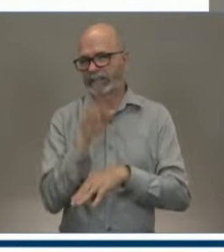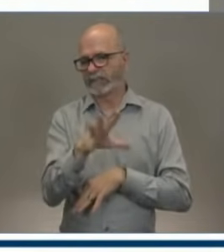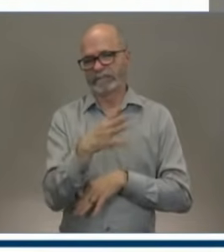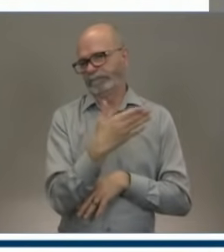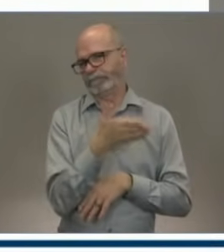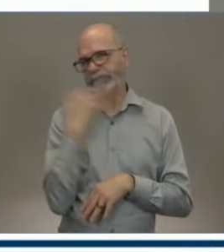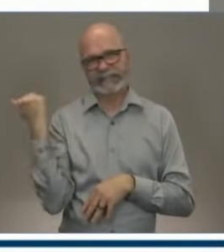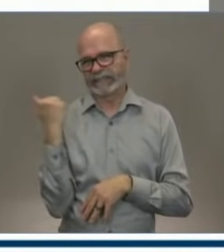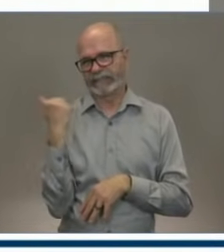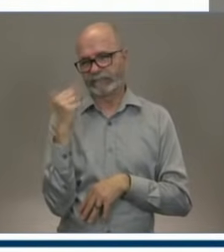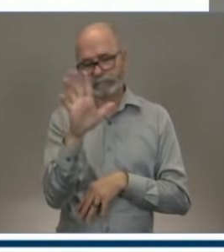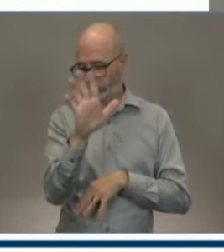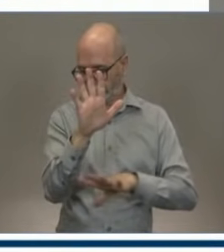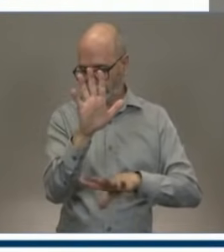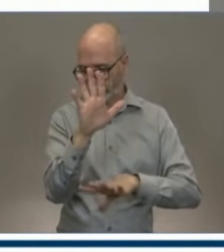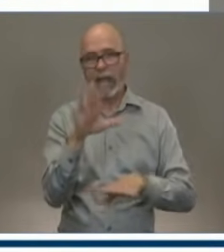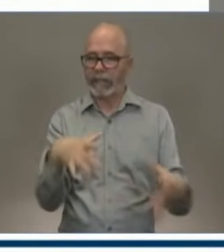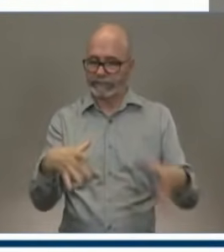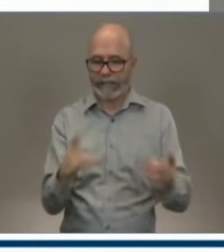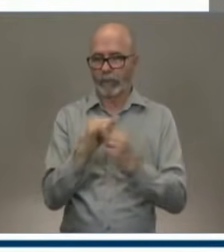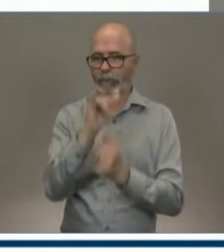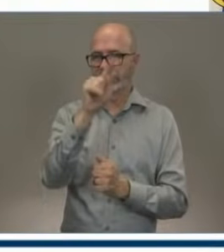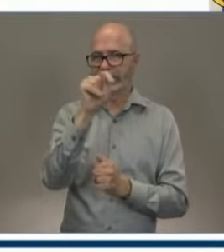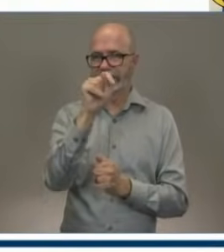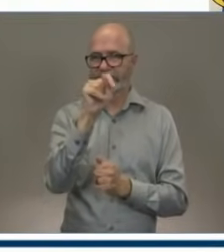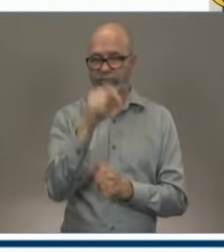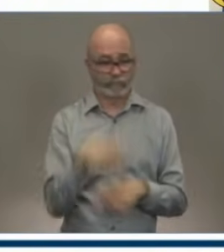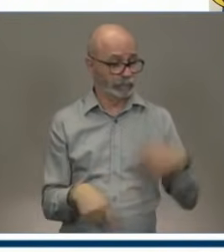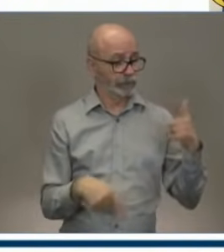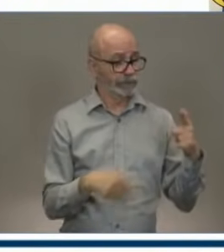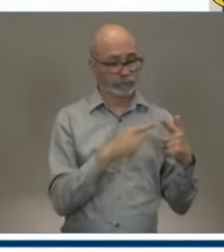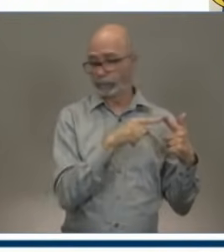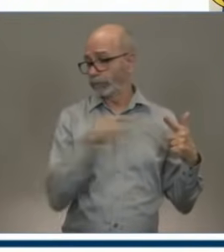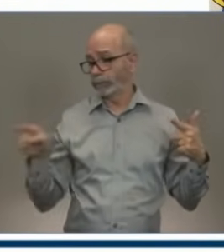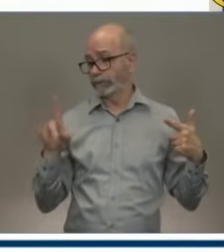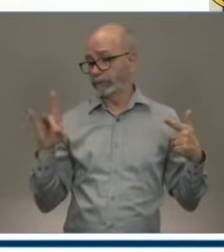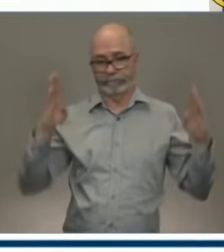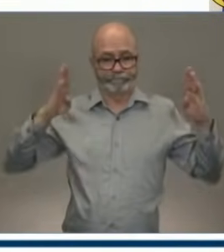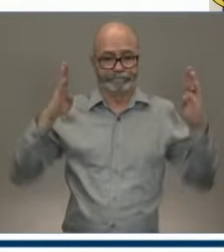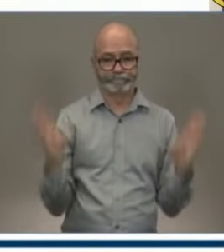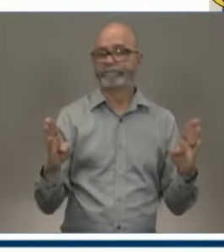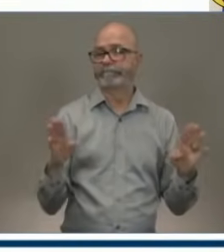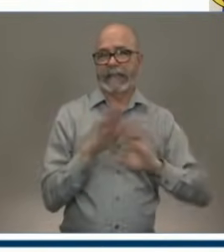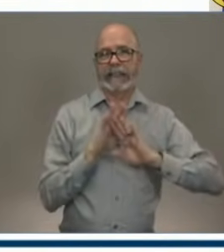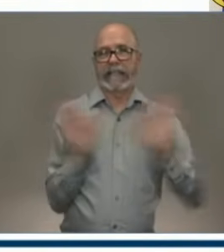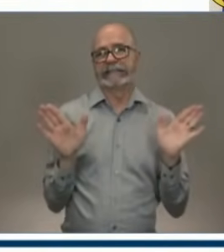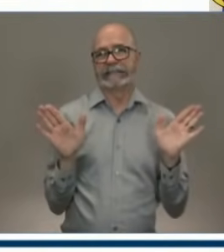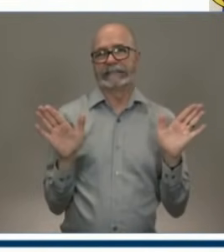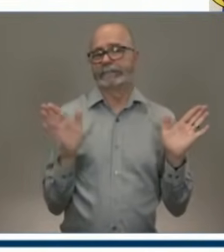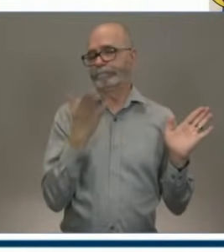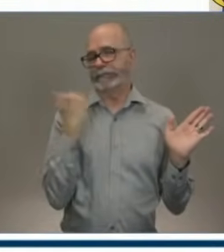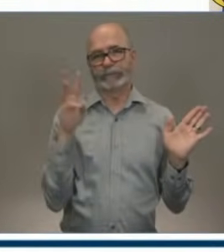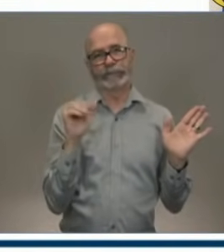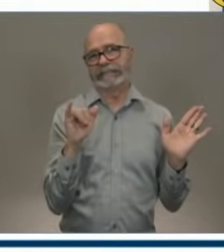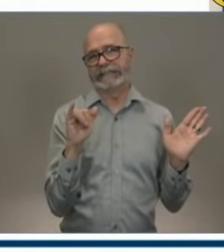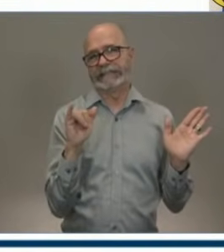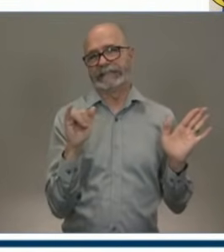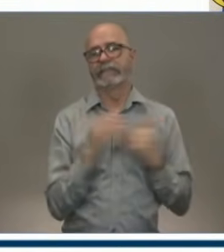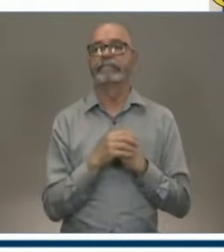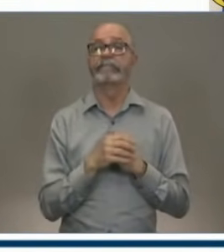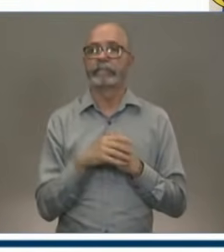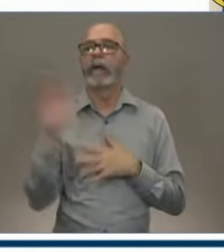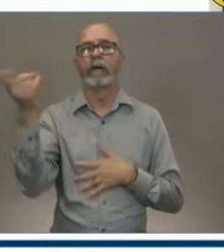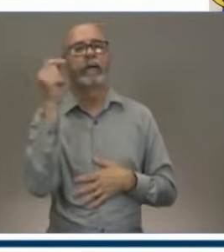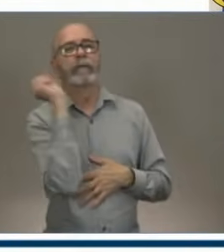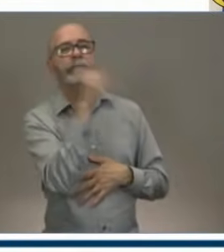21 to 28 day schedule. Go ahead with your follow-up, Paul. Yes, I was just wondering, when speaking to your counterparts in